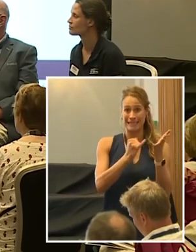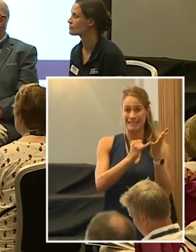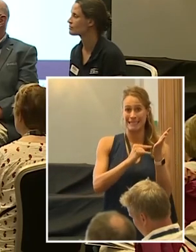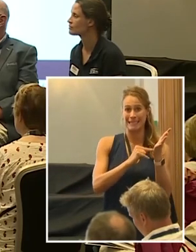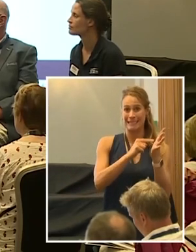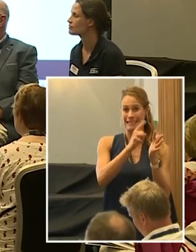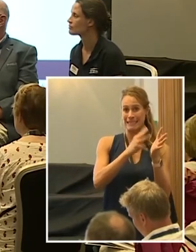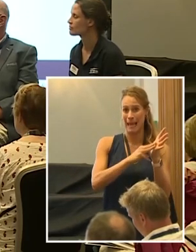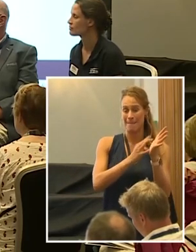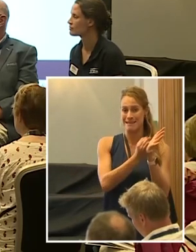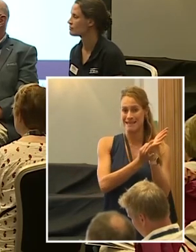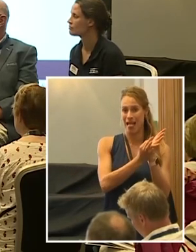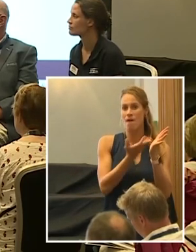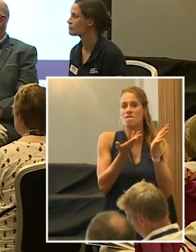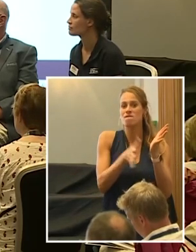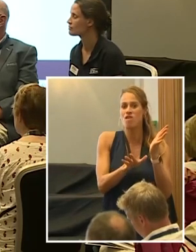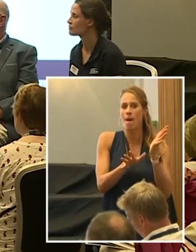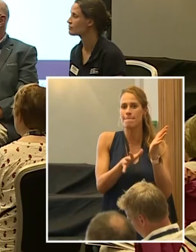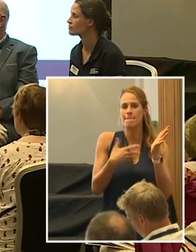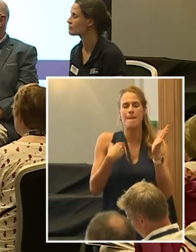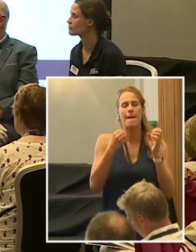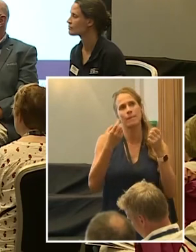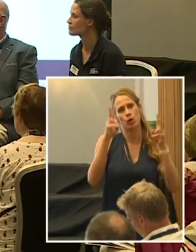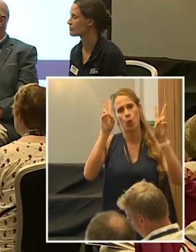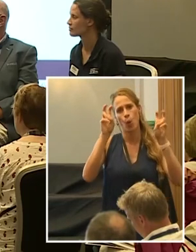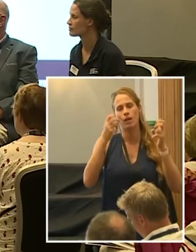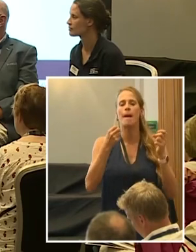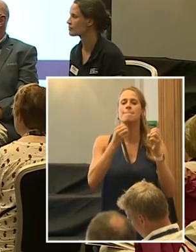cells, and they come from a blastocyst. So that's sort of